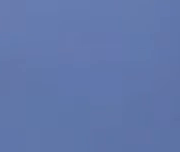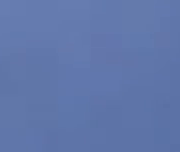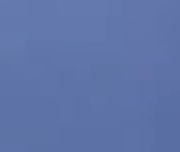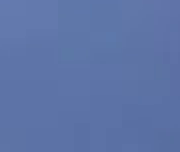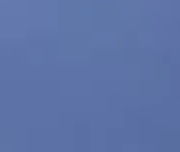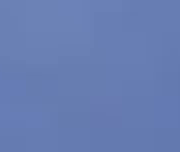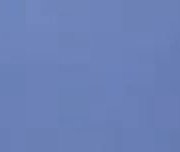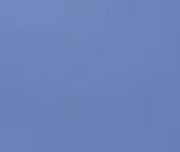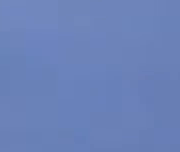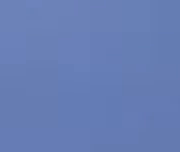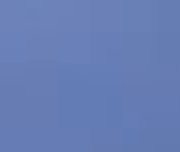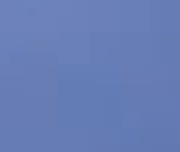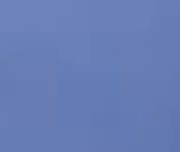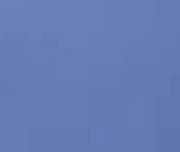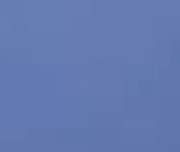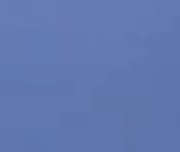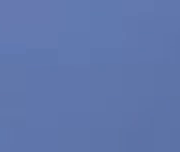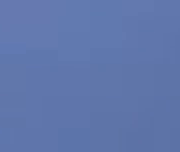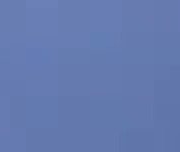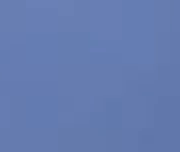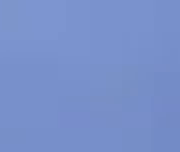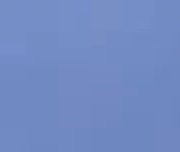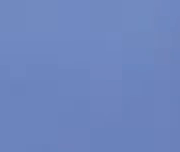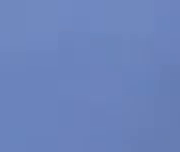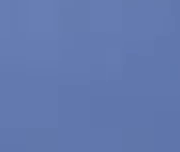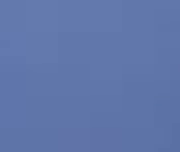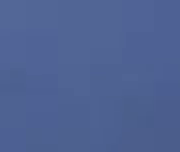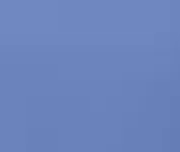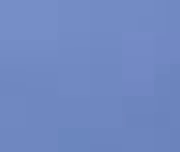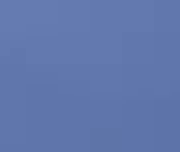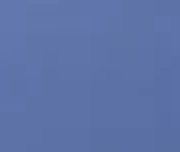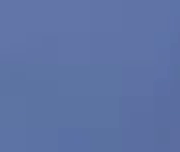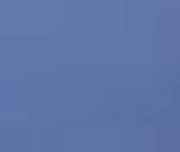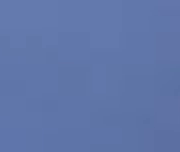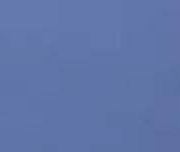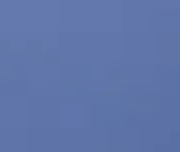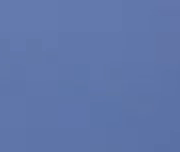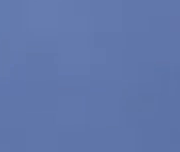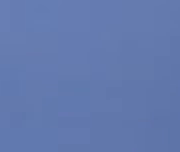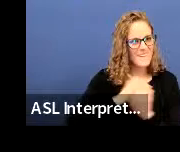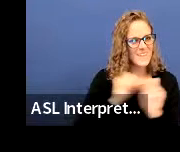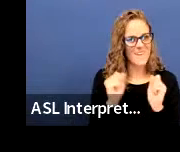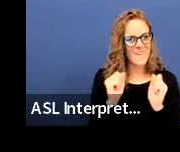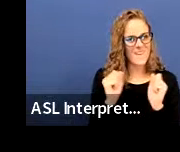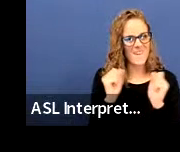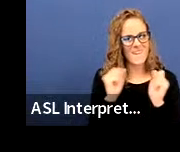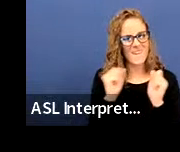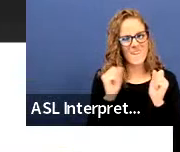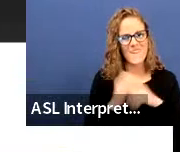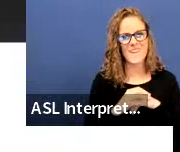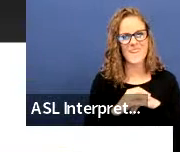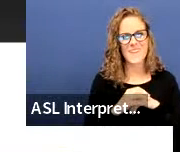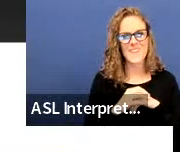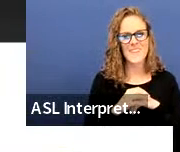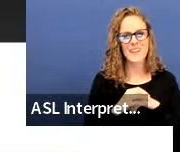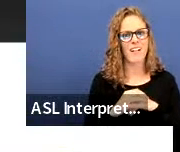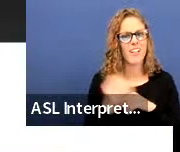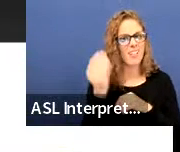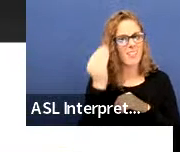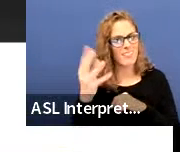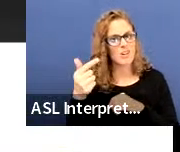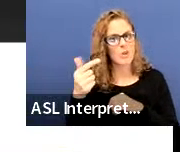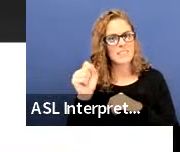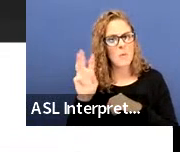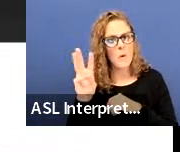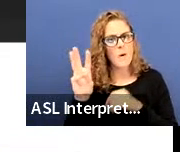Thanks again for joining us this evening, especially on a cold evening in which there's a great basketball game on